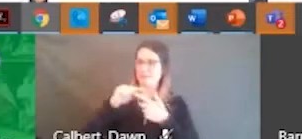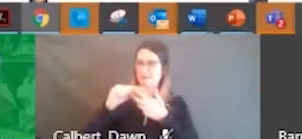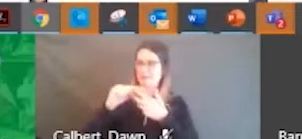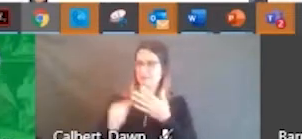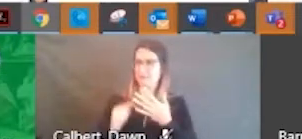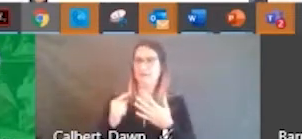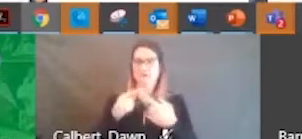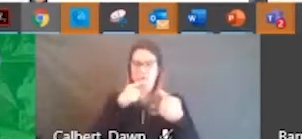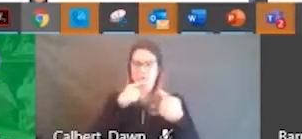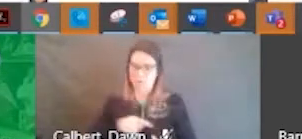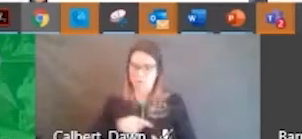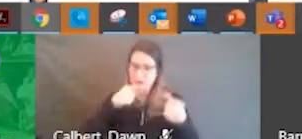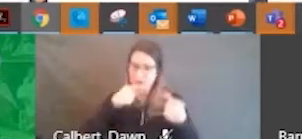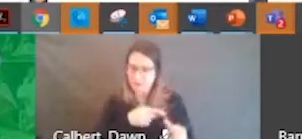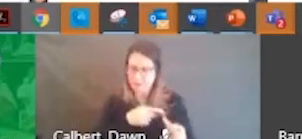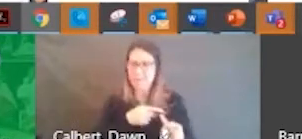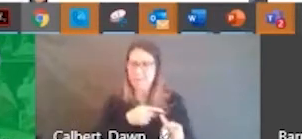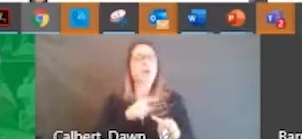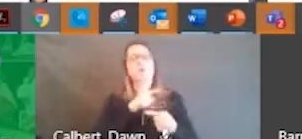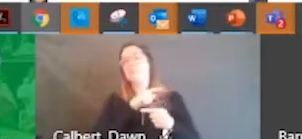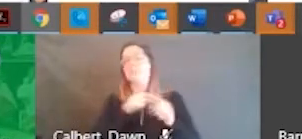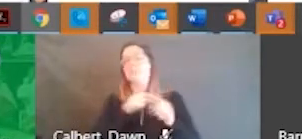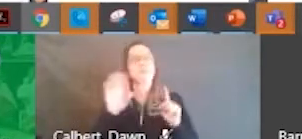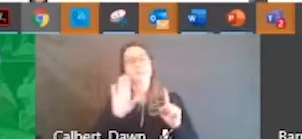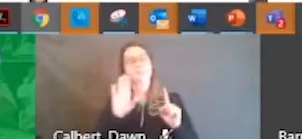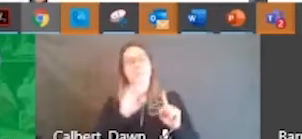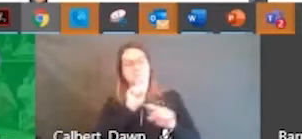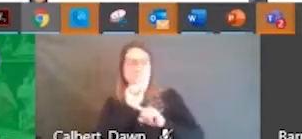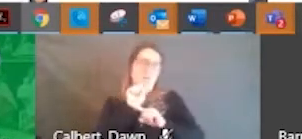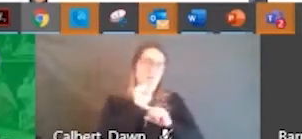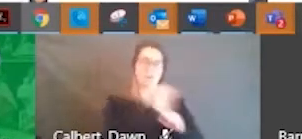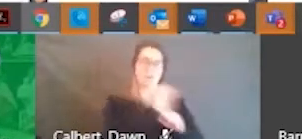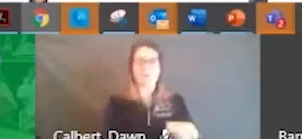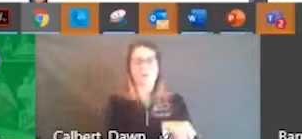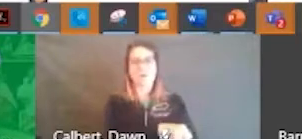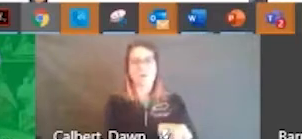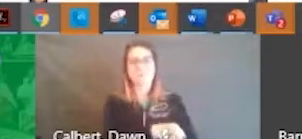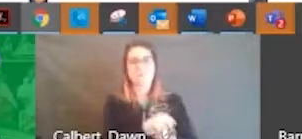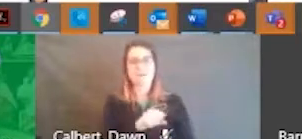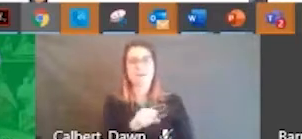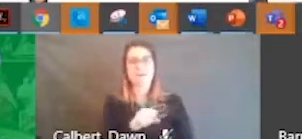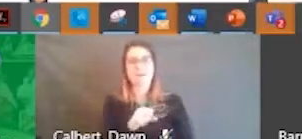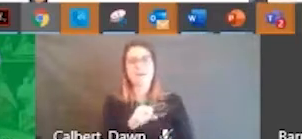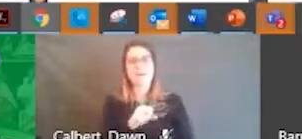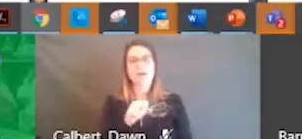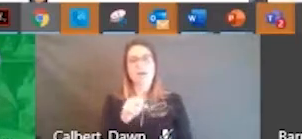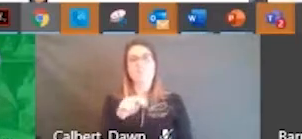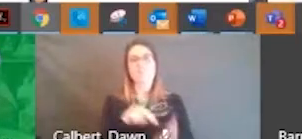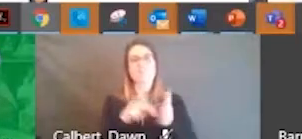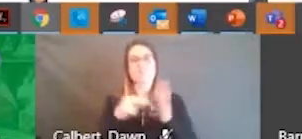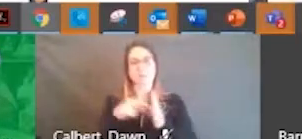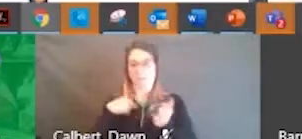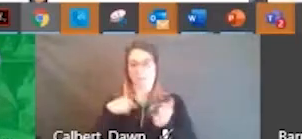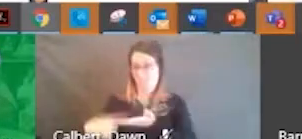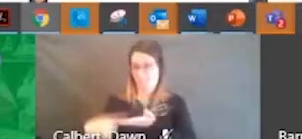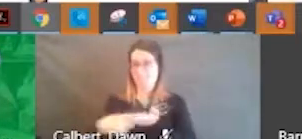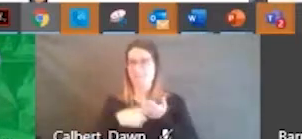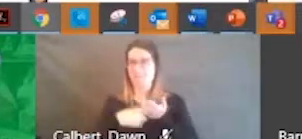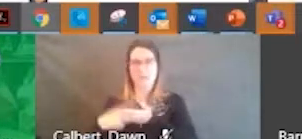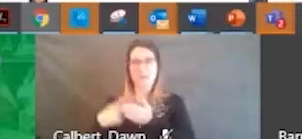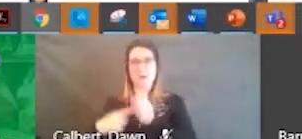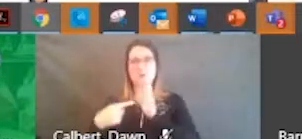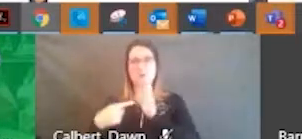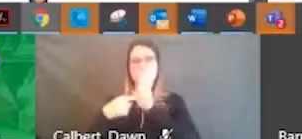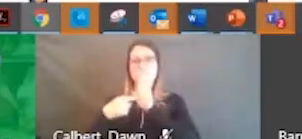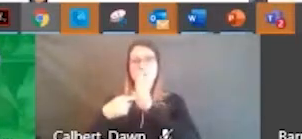with certain things, and they were able to answer these two things. And what this did was it showed